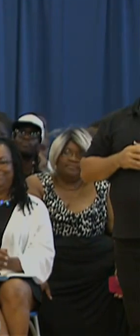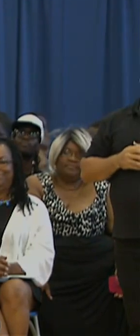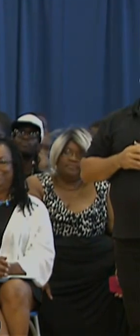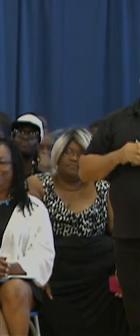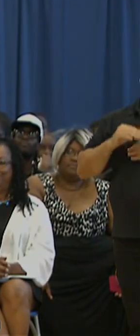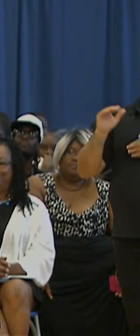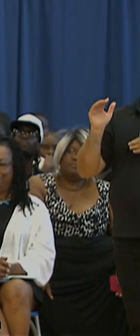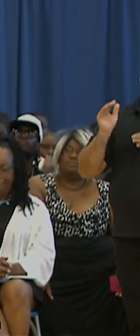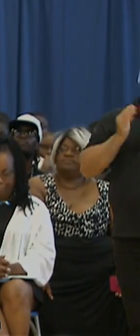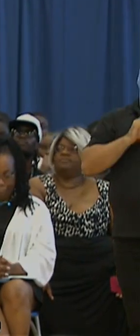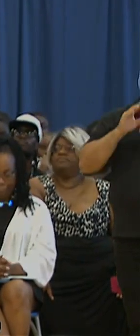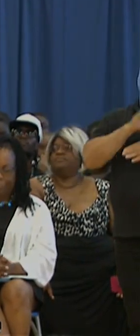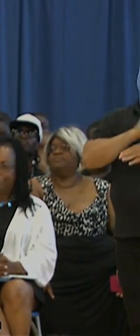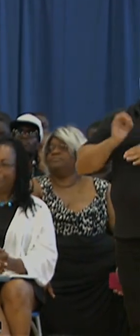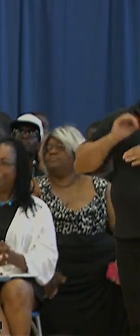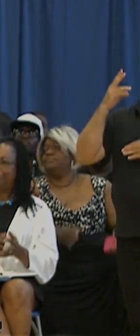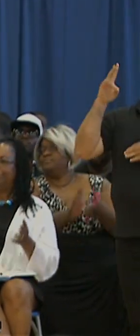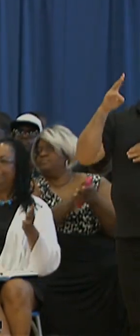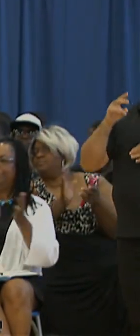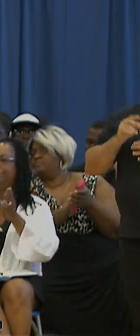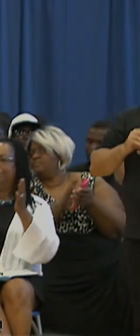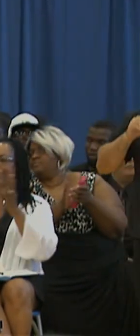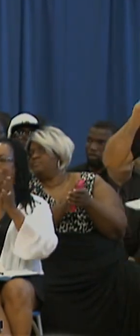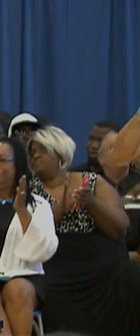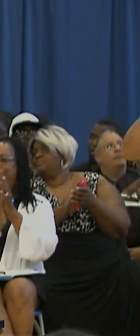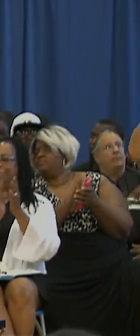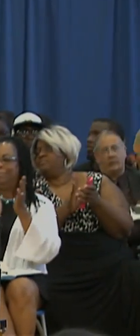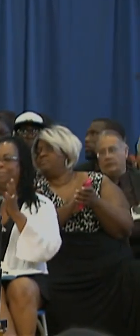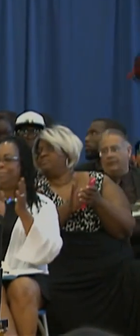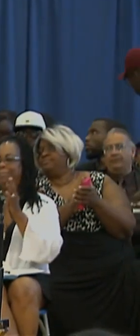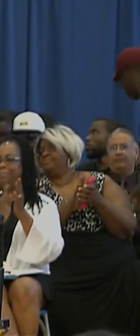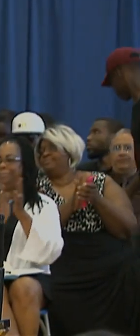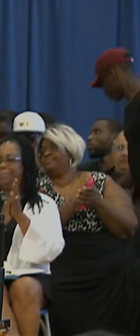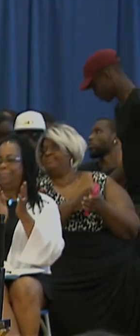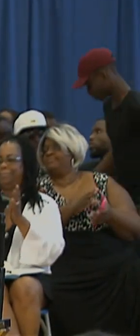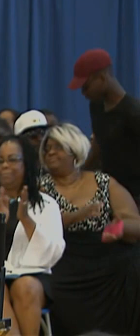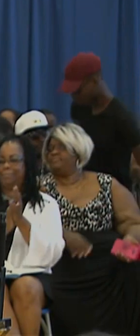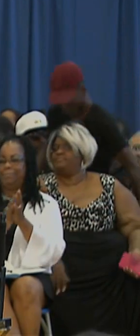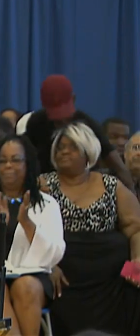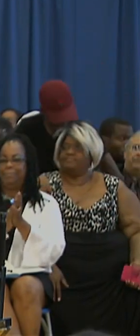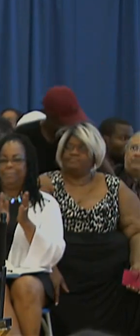Community Board 17, Barrington Barrett and Shree Fraser.